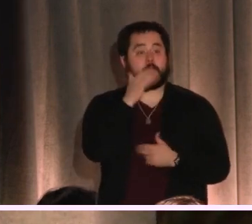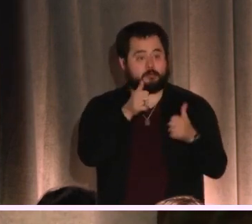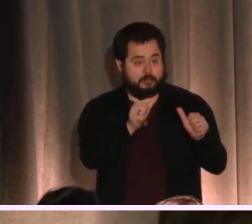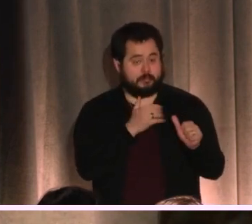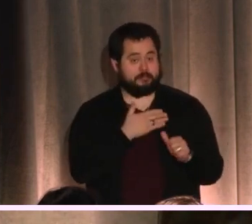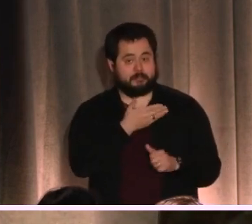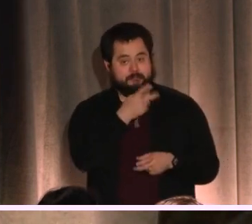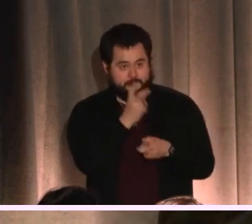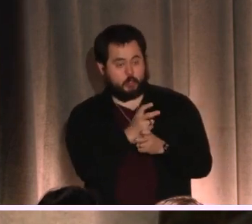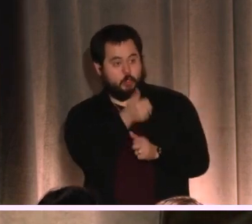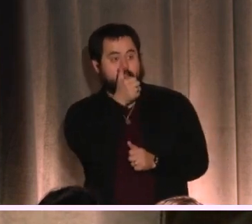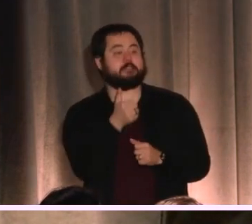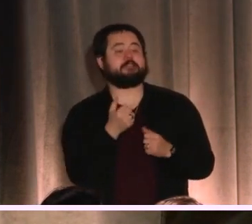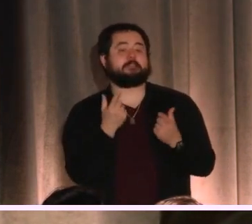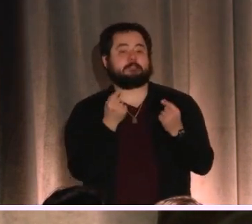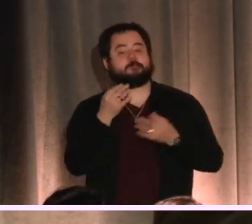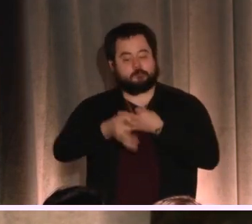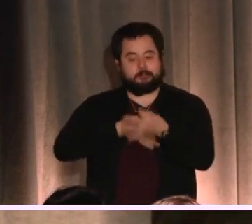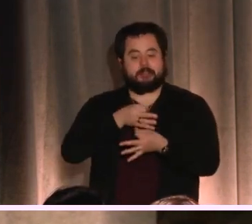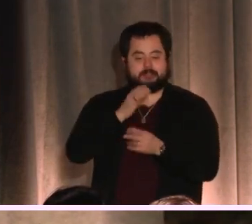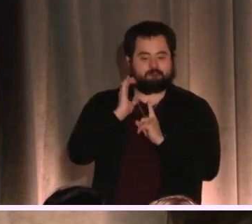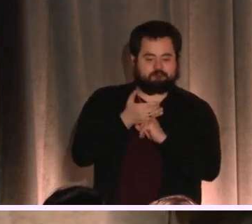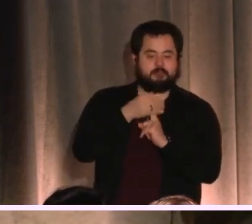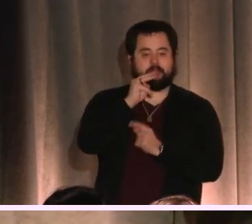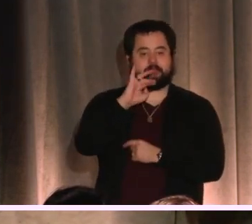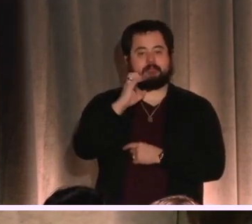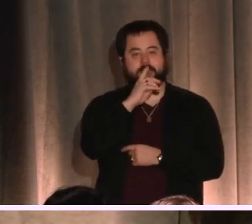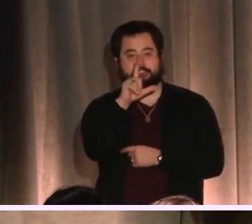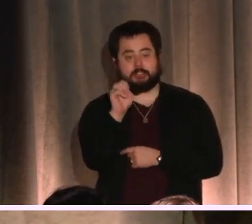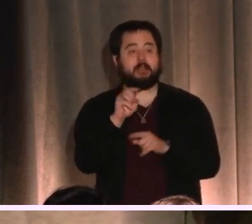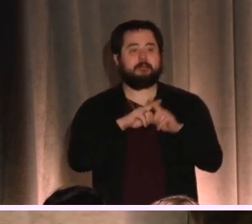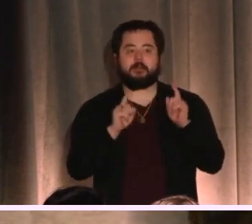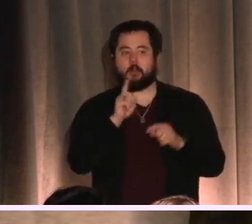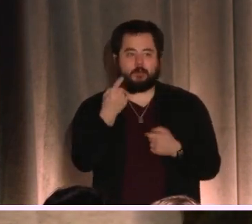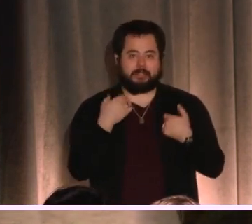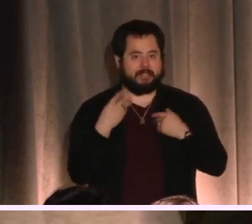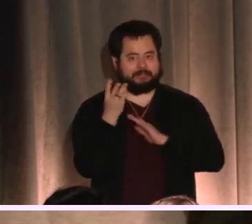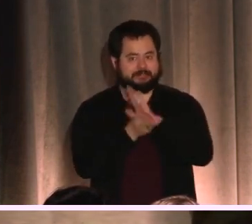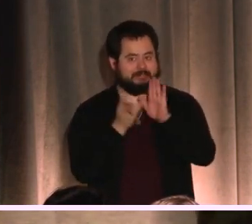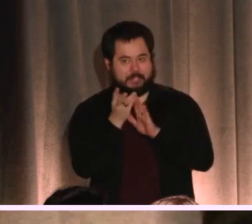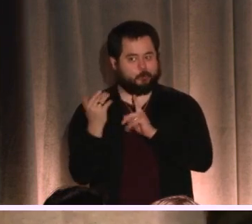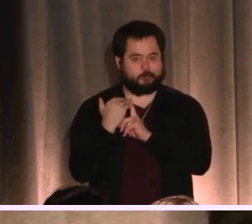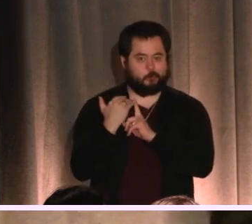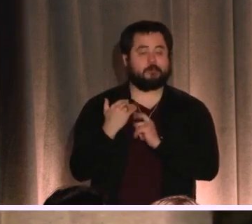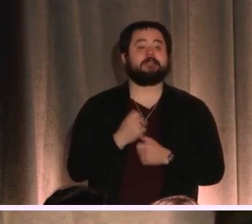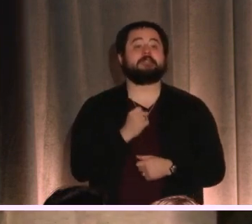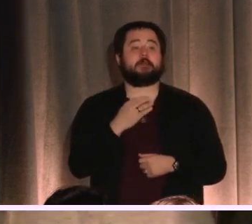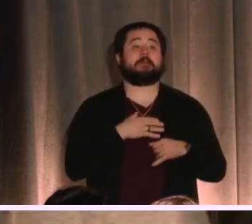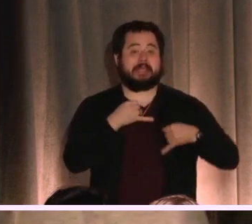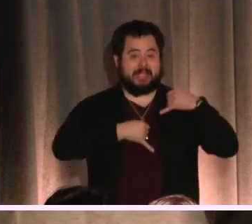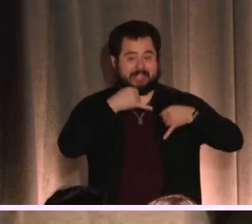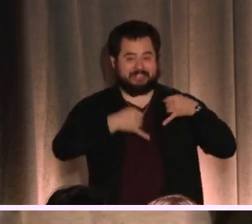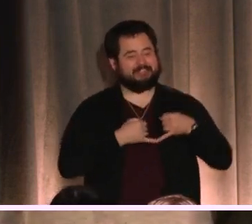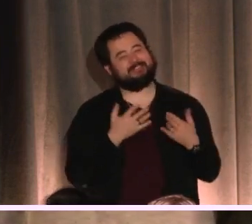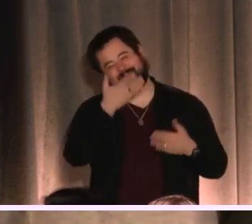to play the part of Michelle, but I've only had about 6 hours notice, so I left my high heels at home.